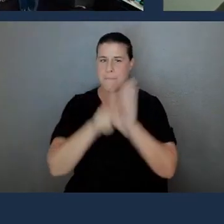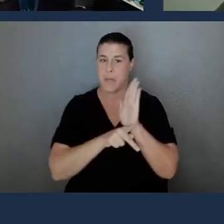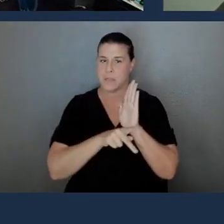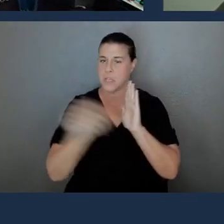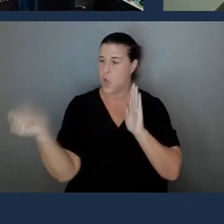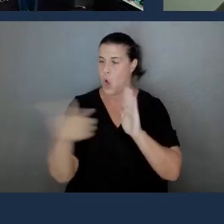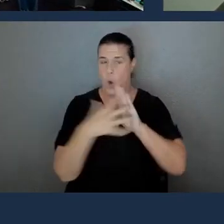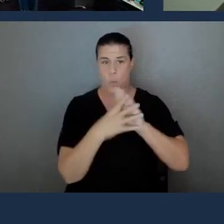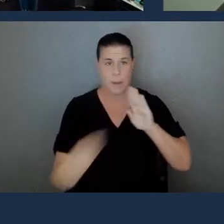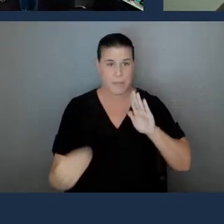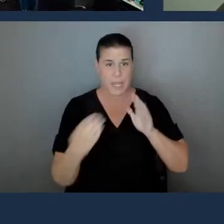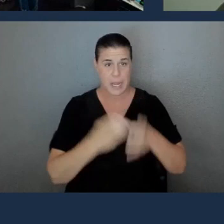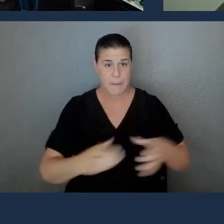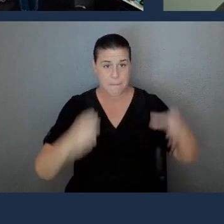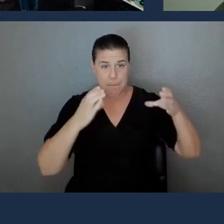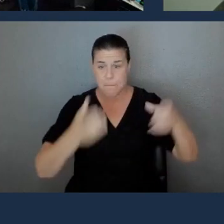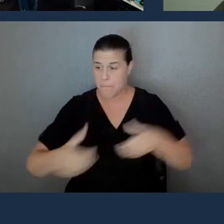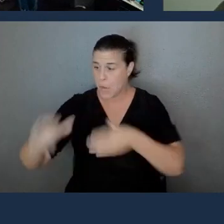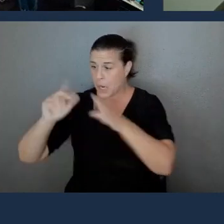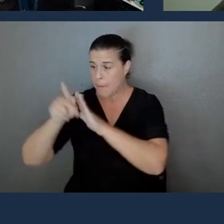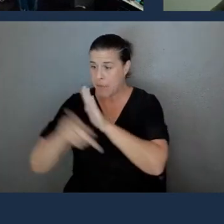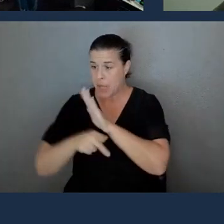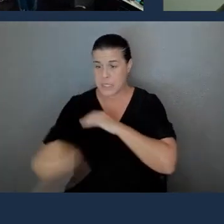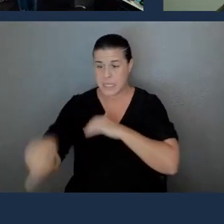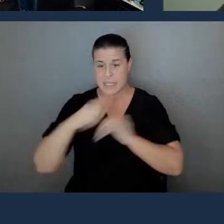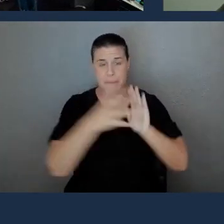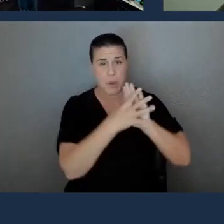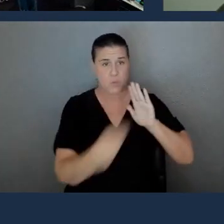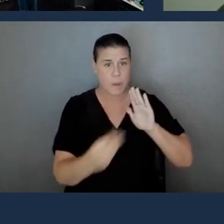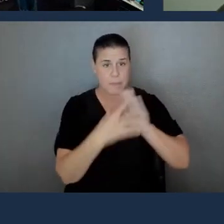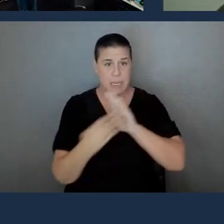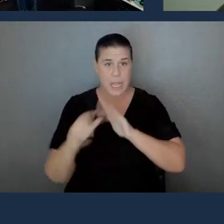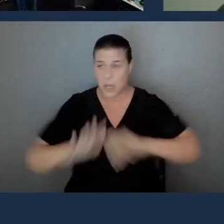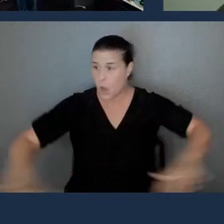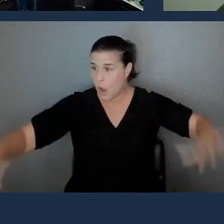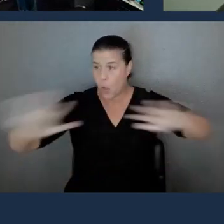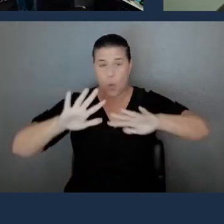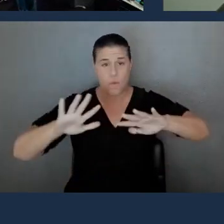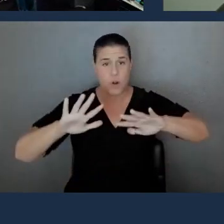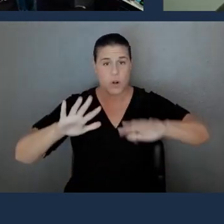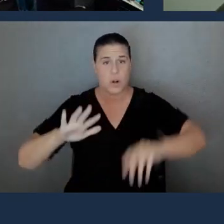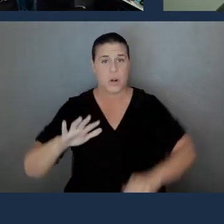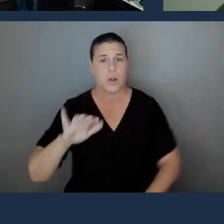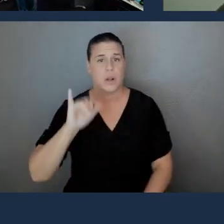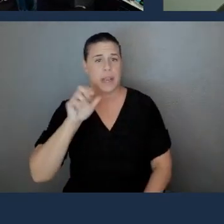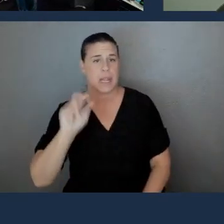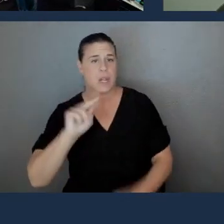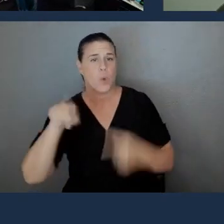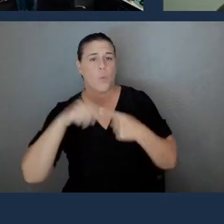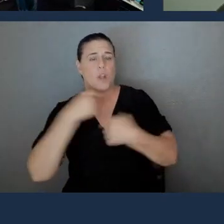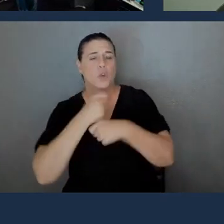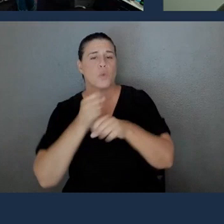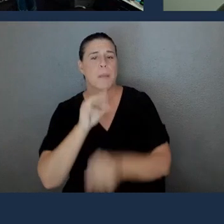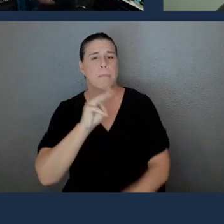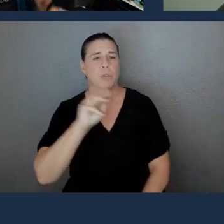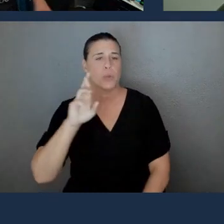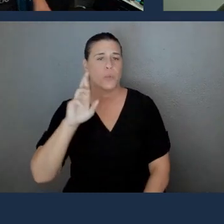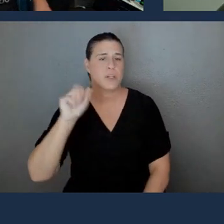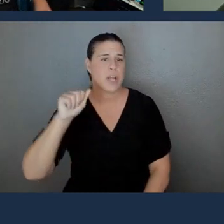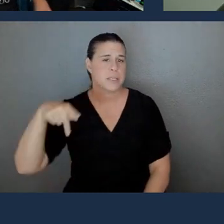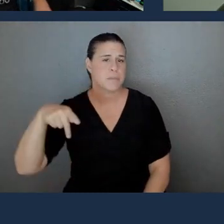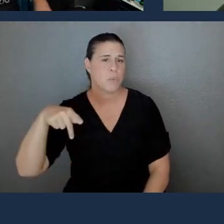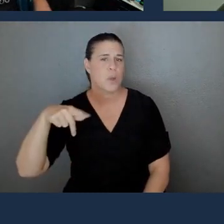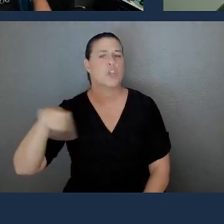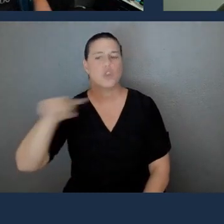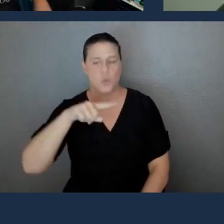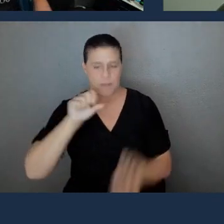policies, all of those things. Is that being replicated across the board as well? So when you create your multi-region access point, you have the